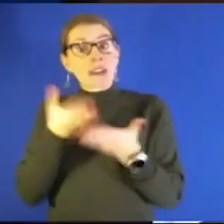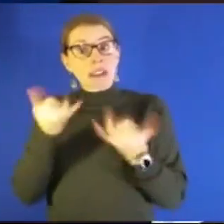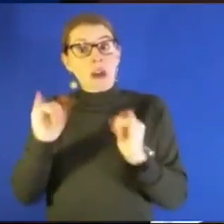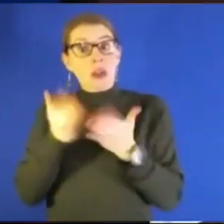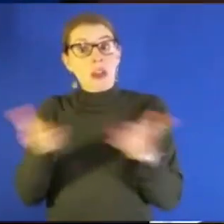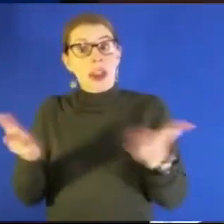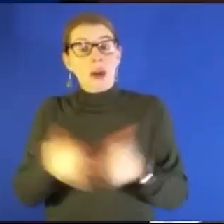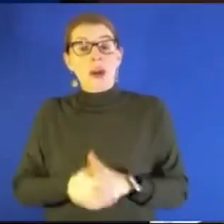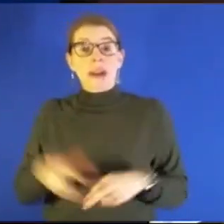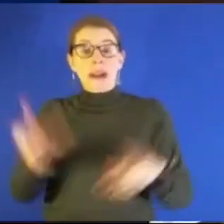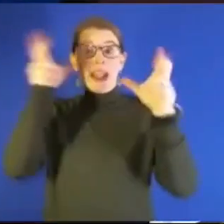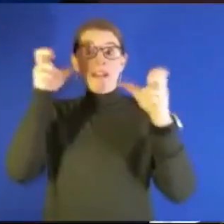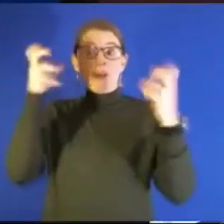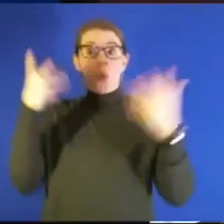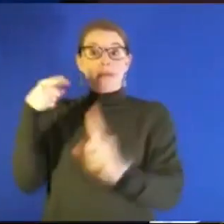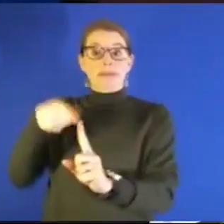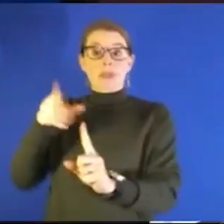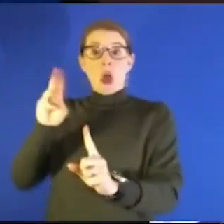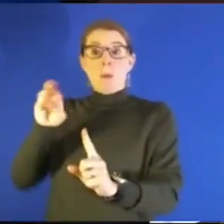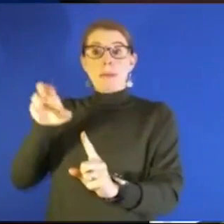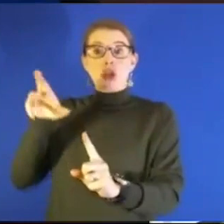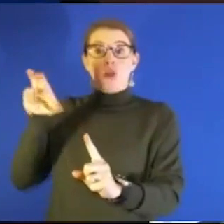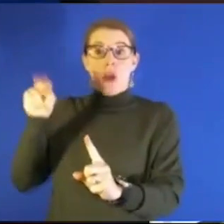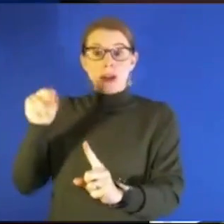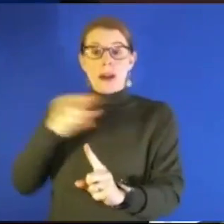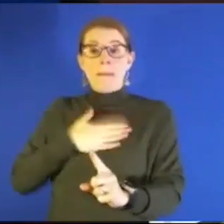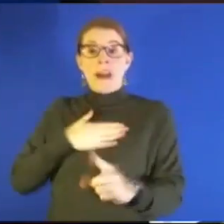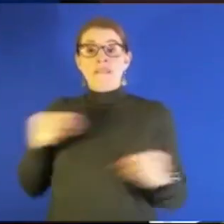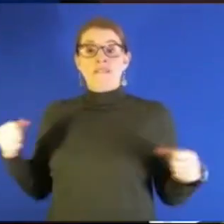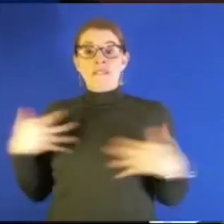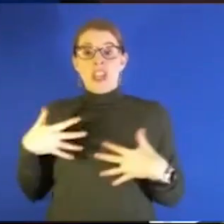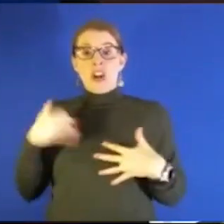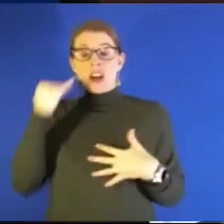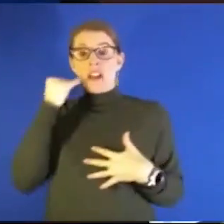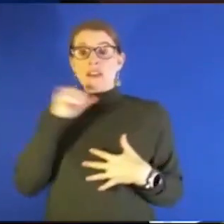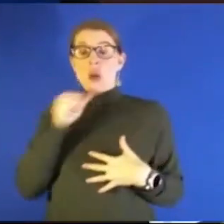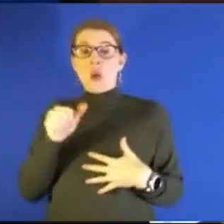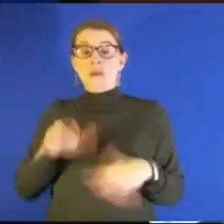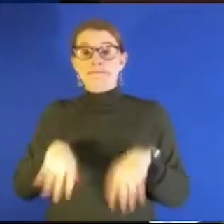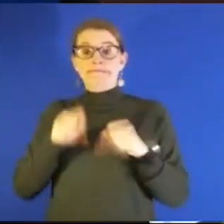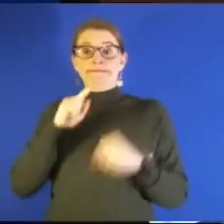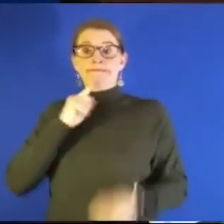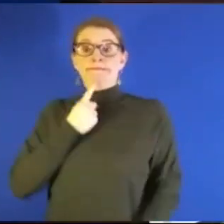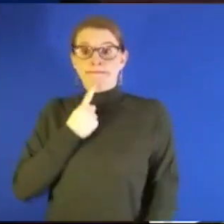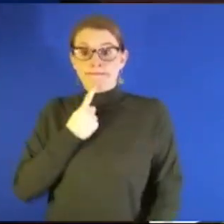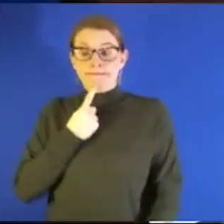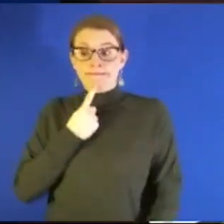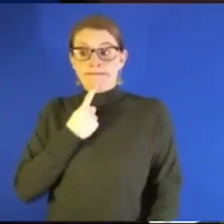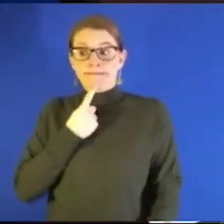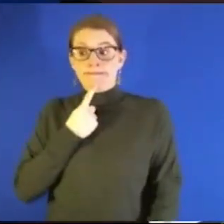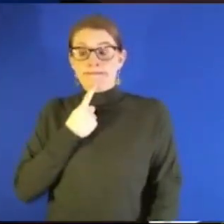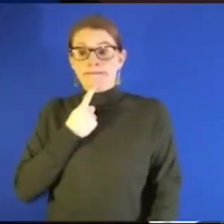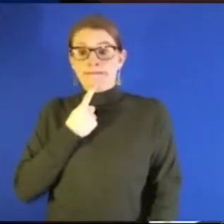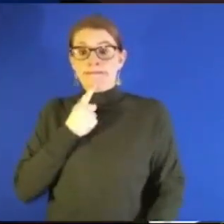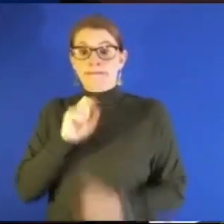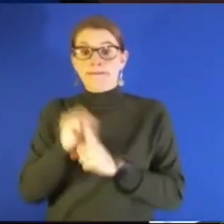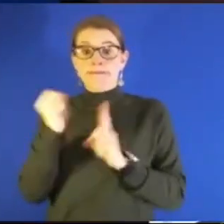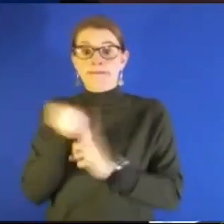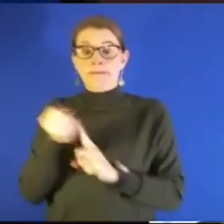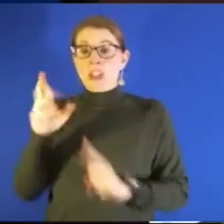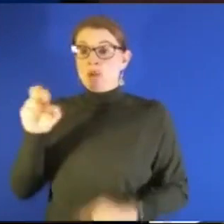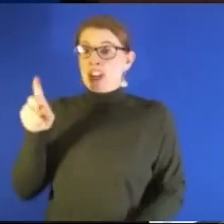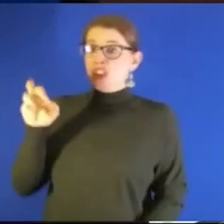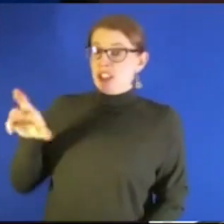is Omicron, and my fear is that if we don't take it seriously, to Joe Reardon's point, if 40%